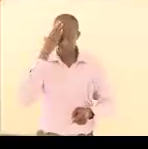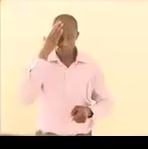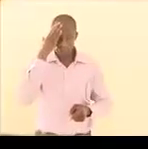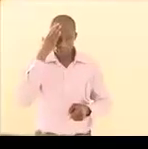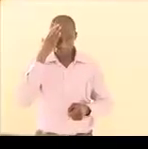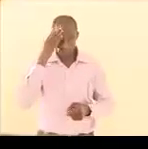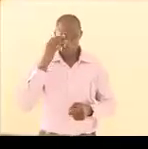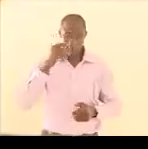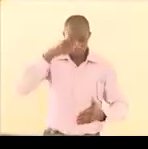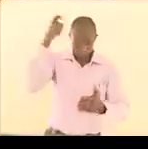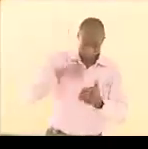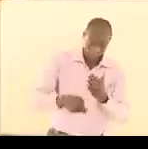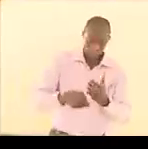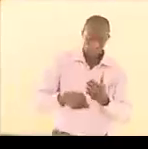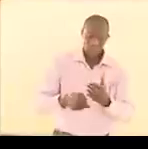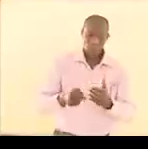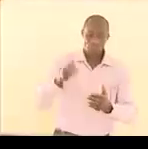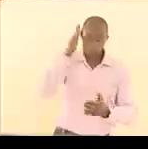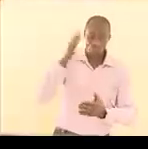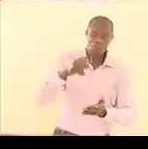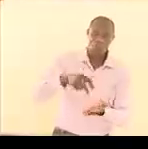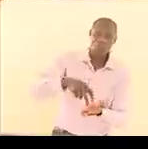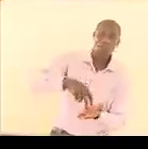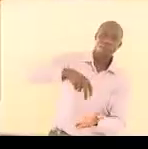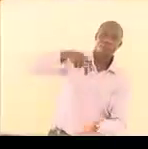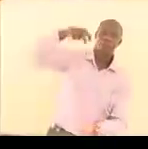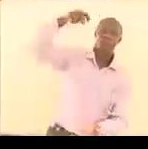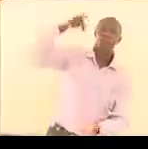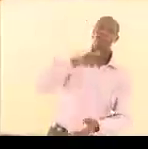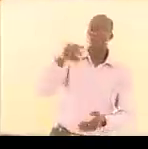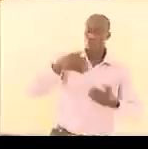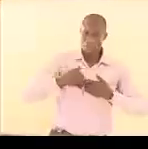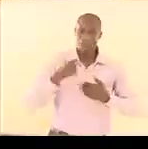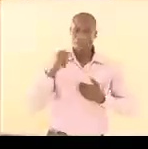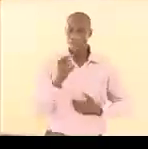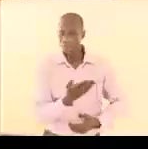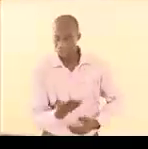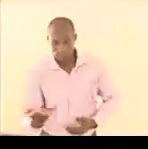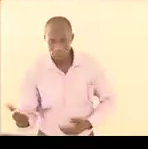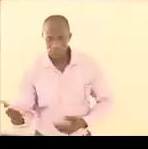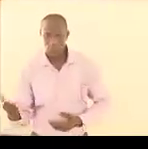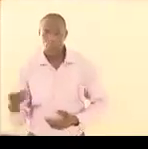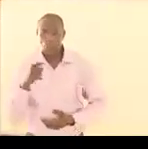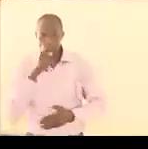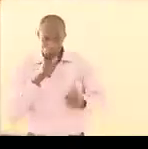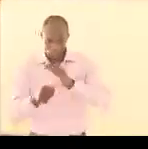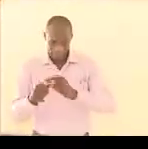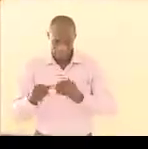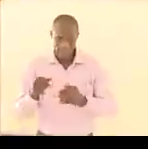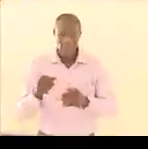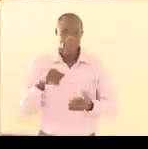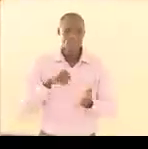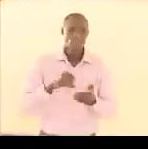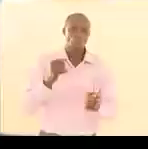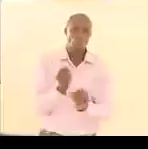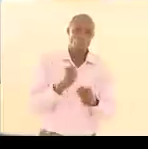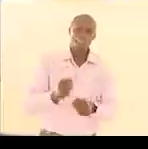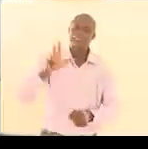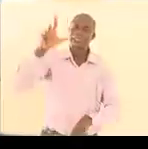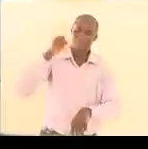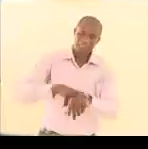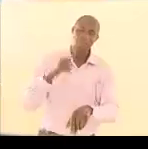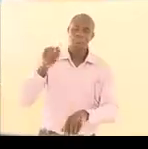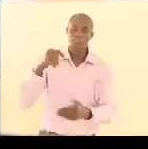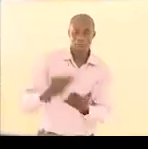that prices are likely to rise, you have the products, you hoard it so that you can make three times